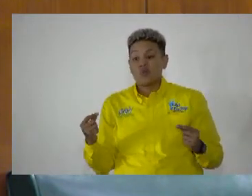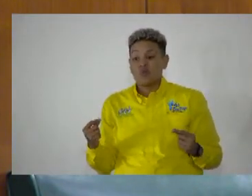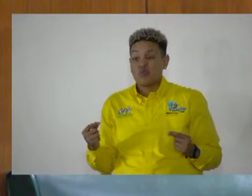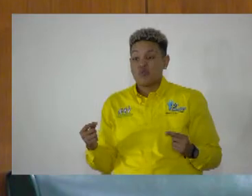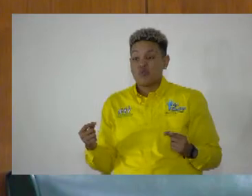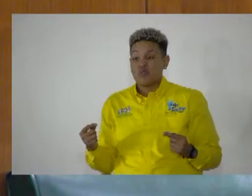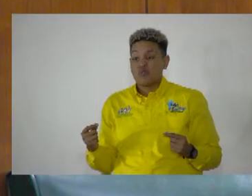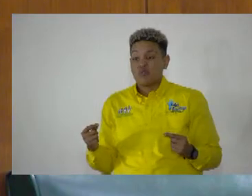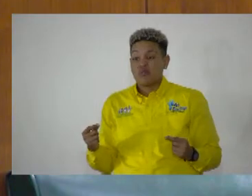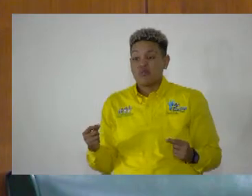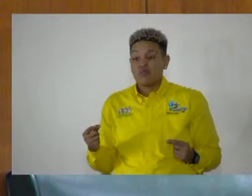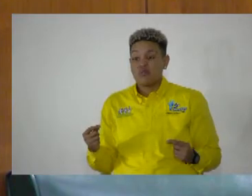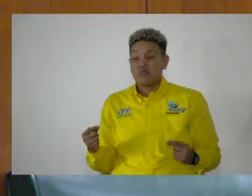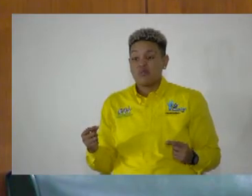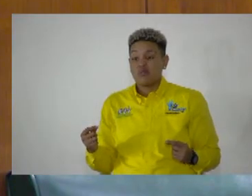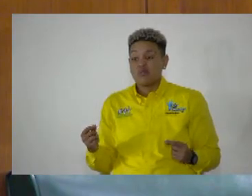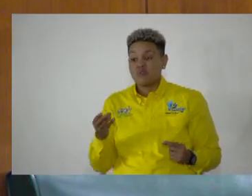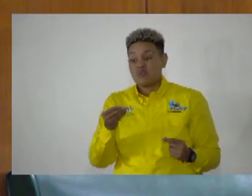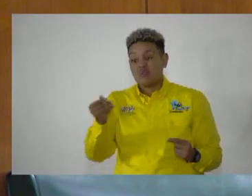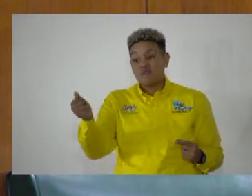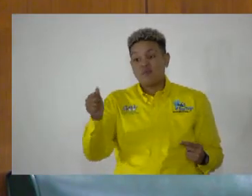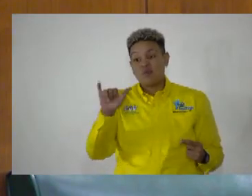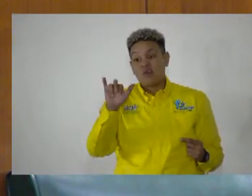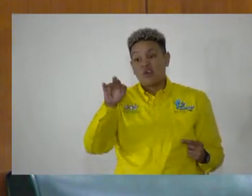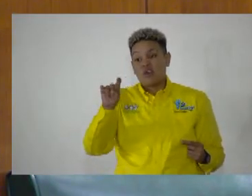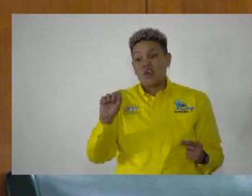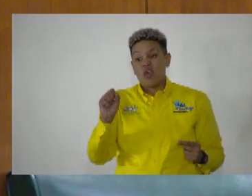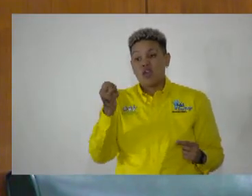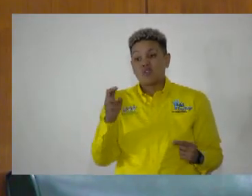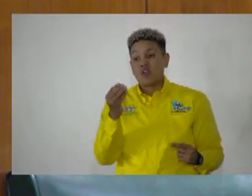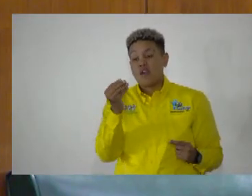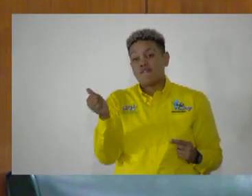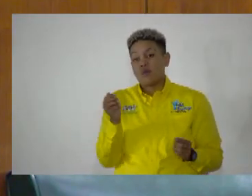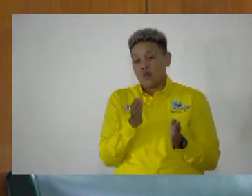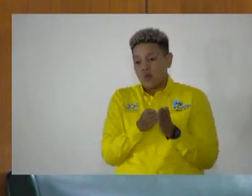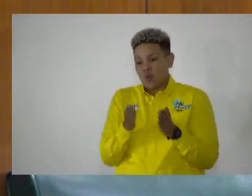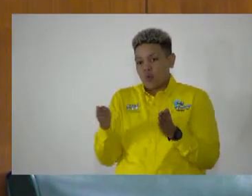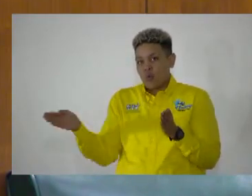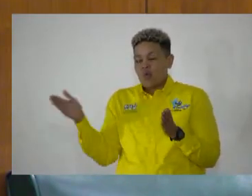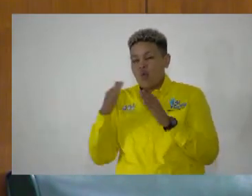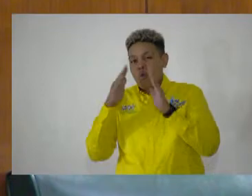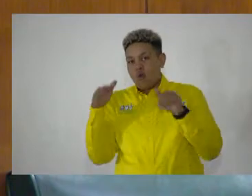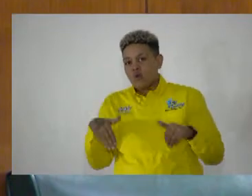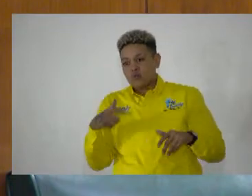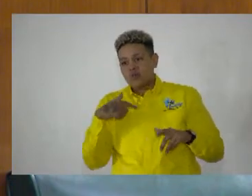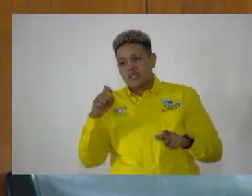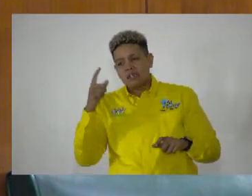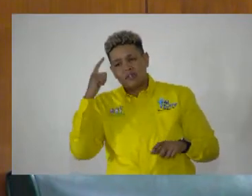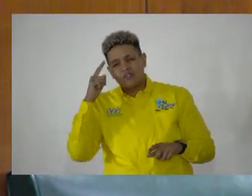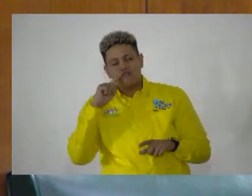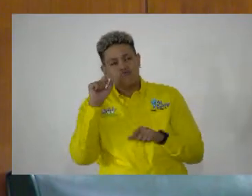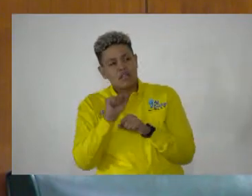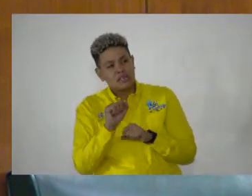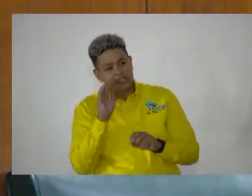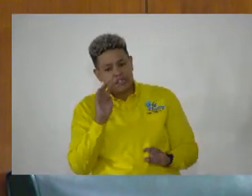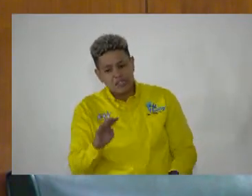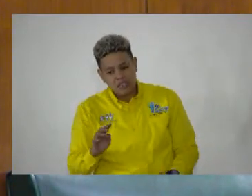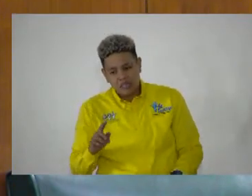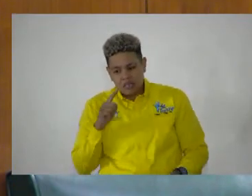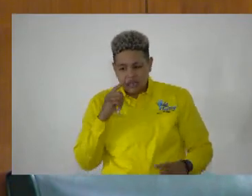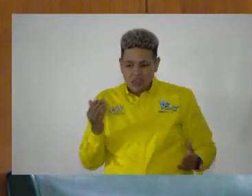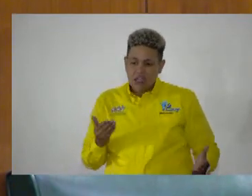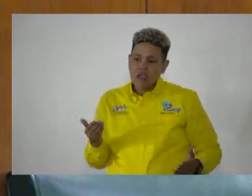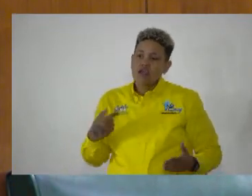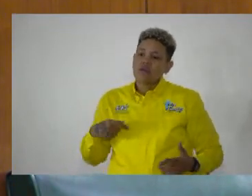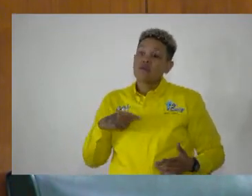do a few yards or a few chains. So I think we just need to be very realistic in here